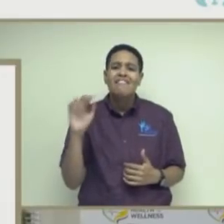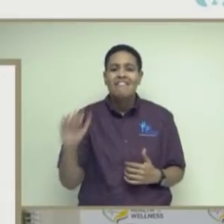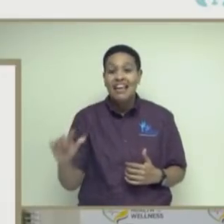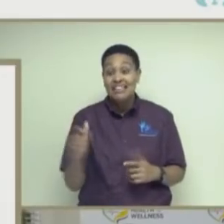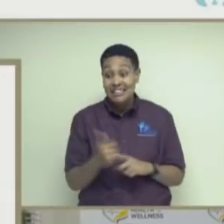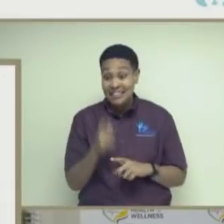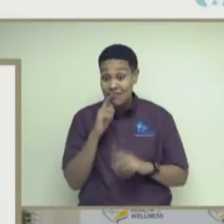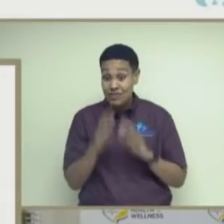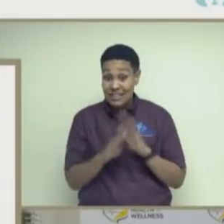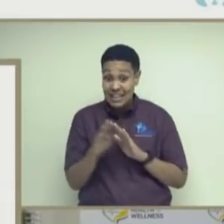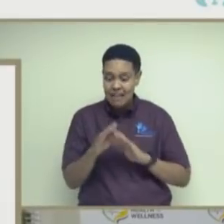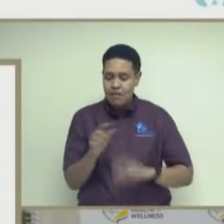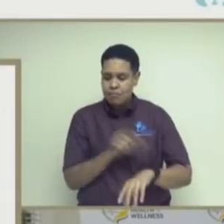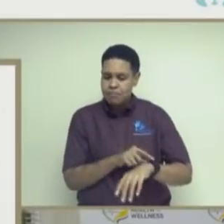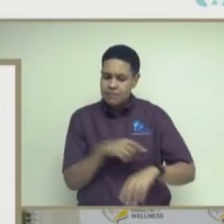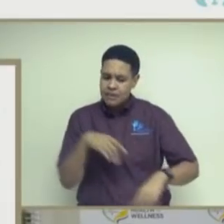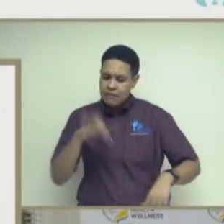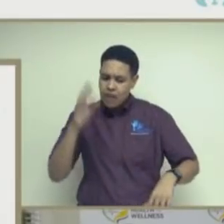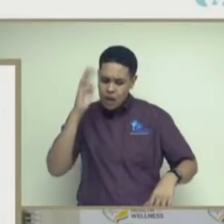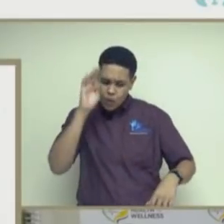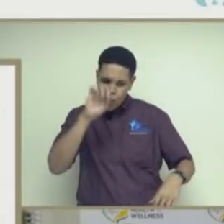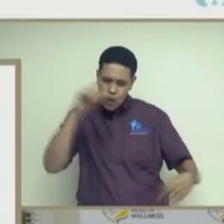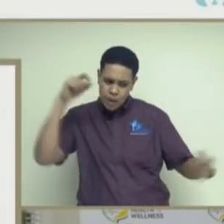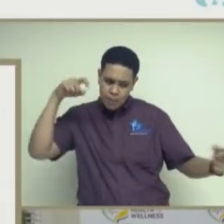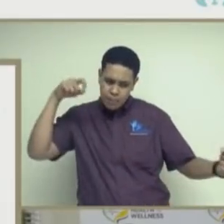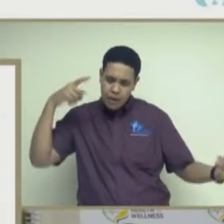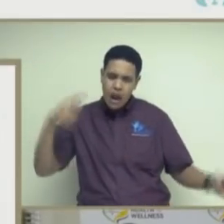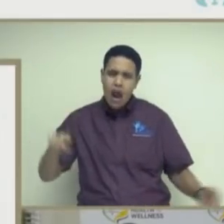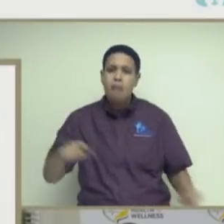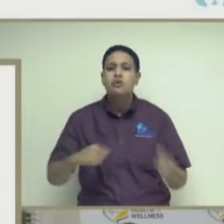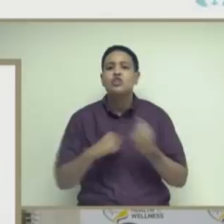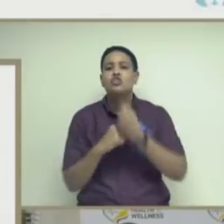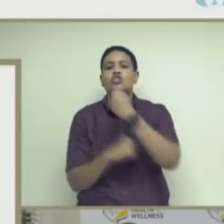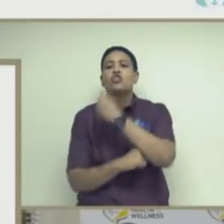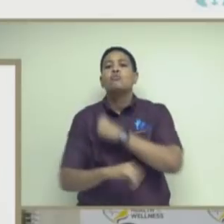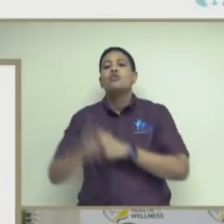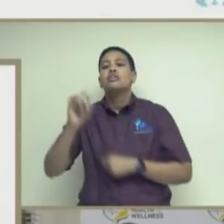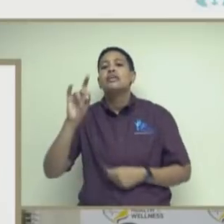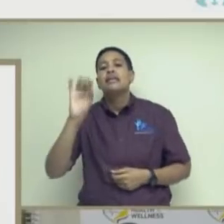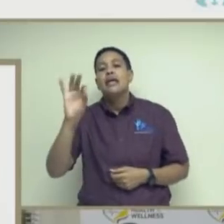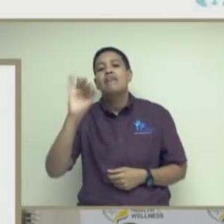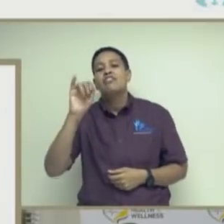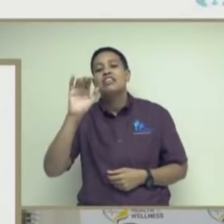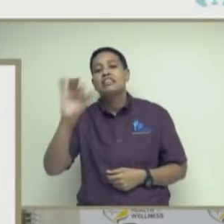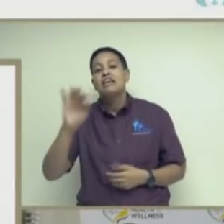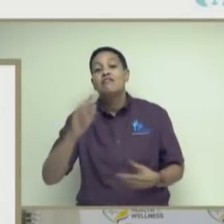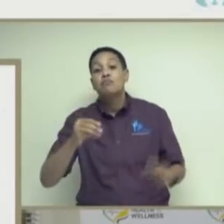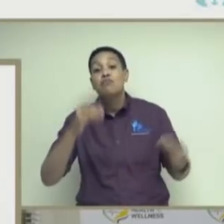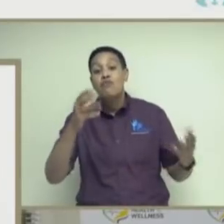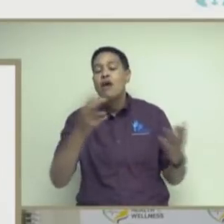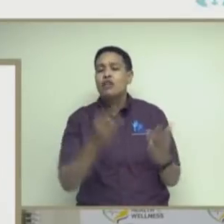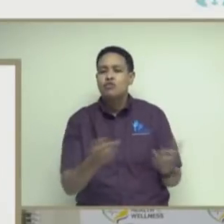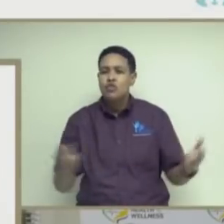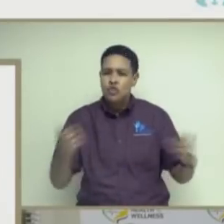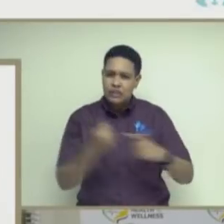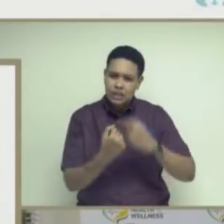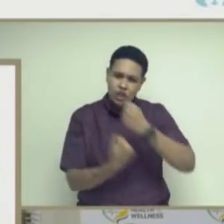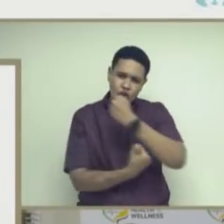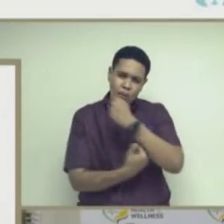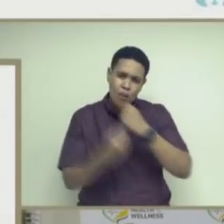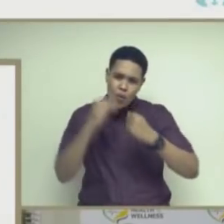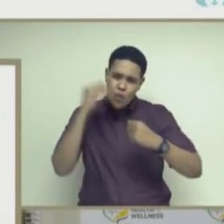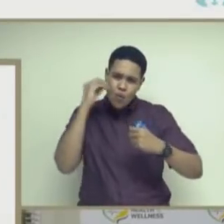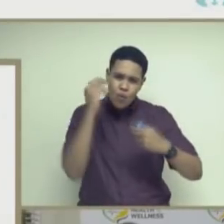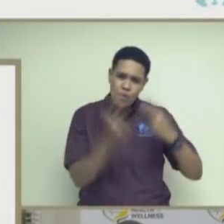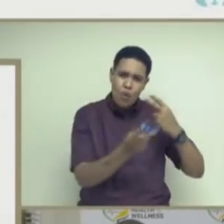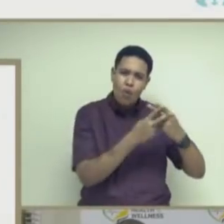have been developed and deployed, the support of the JDF and the JCF in providing resources to support home